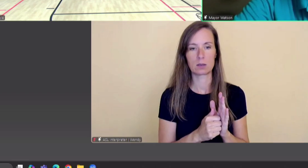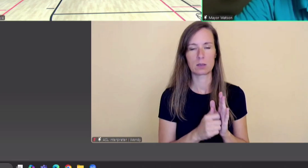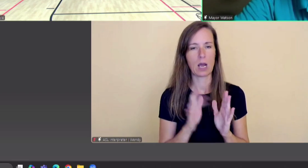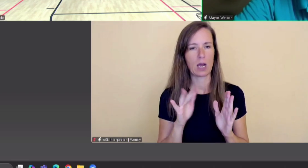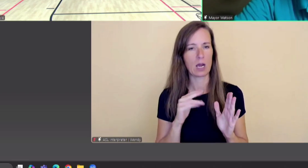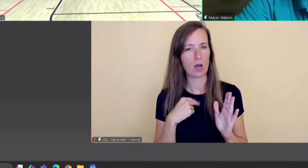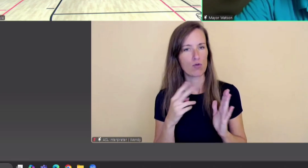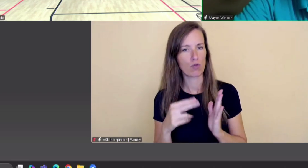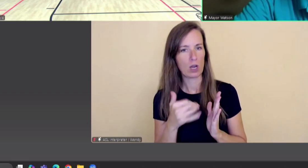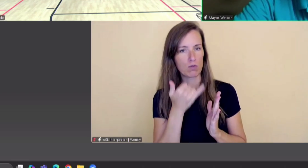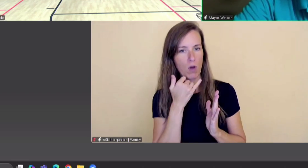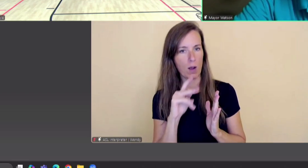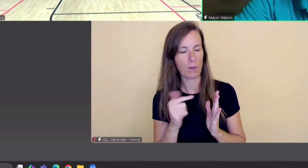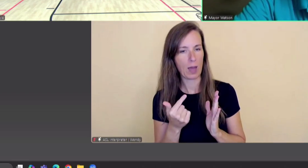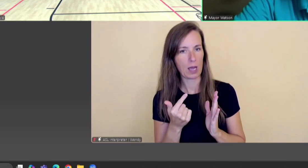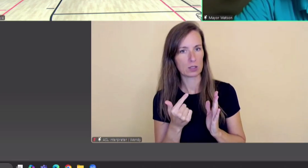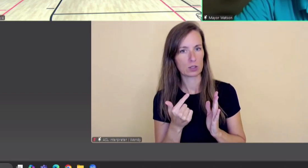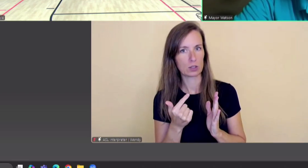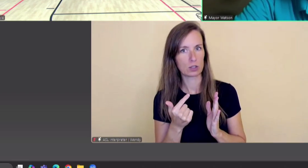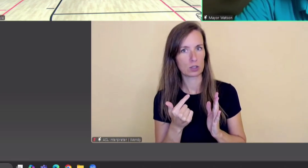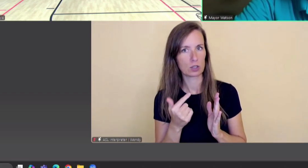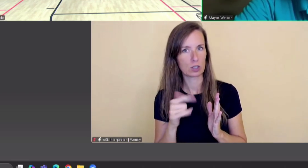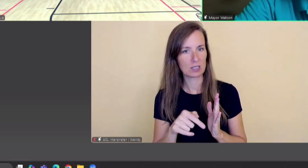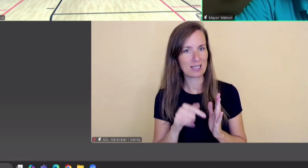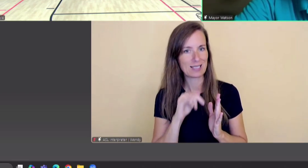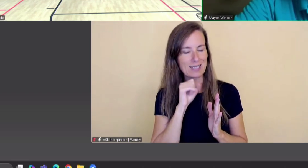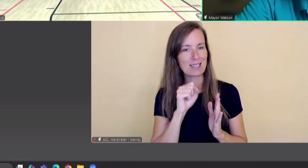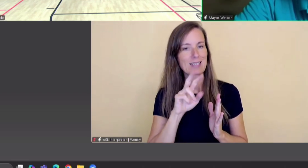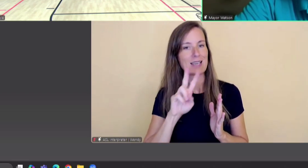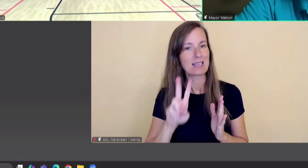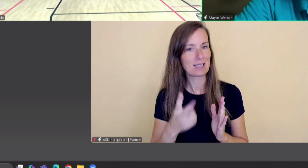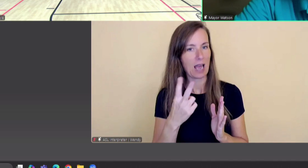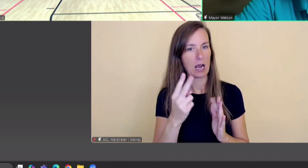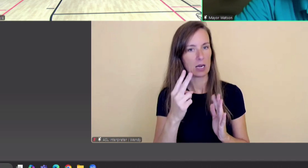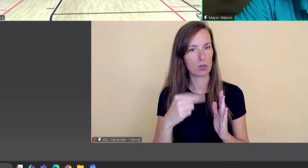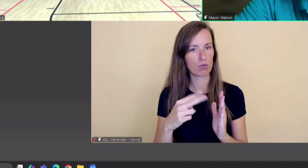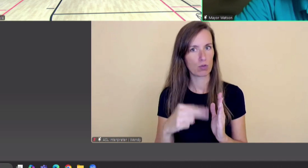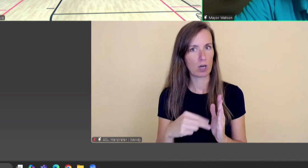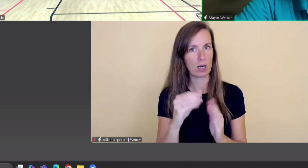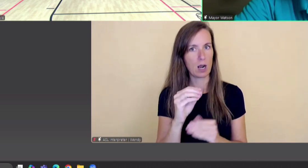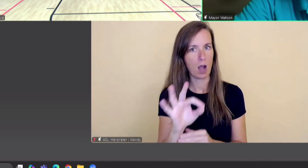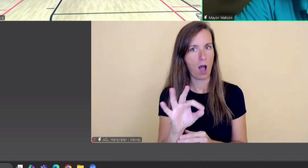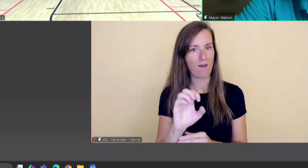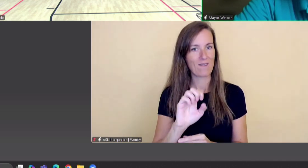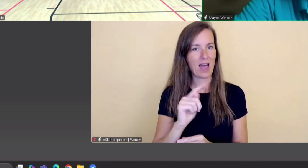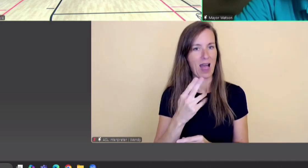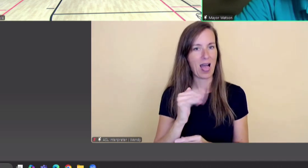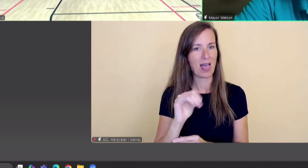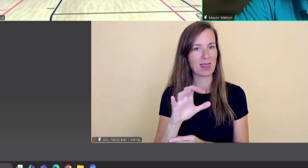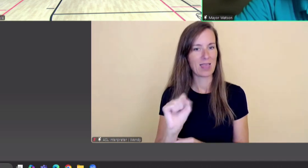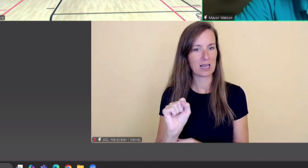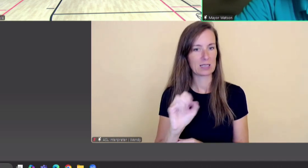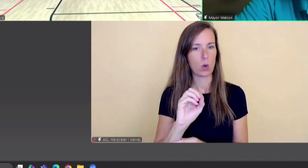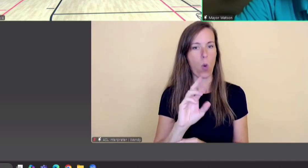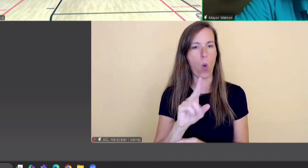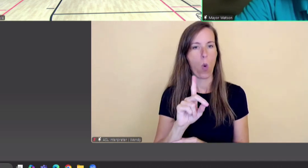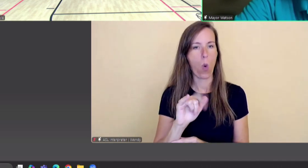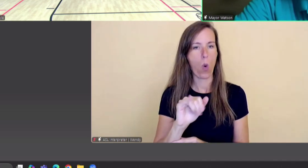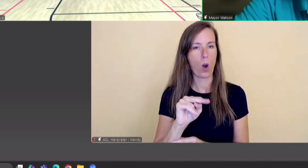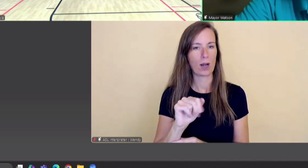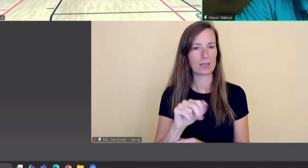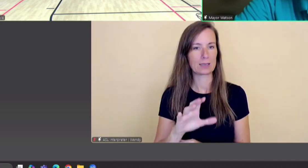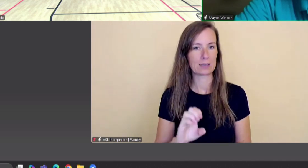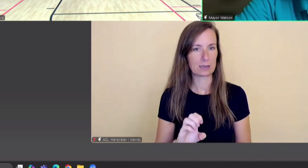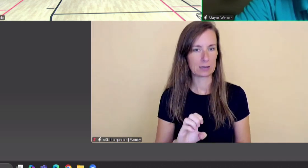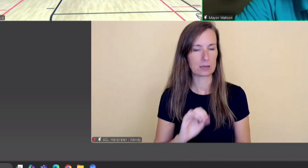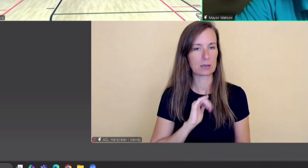is the second reading of the ethics ordinance. So I will